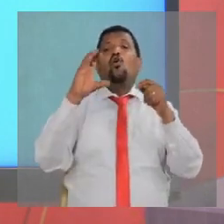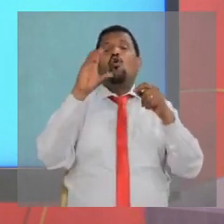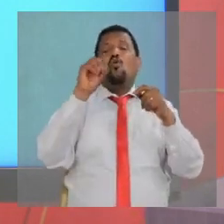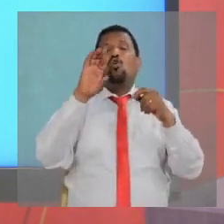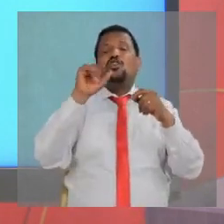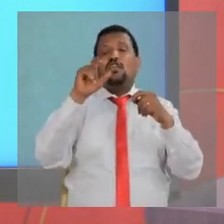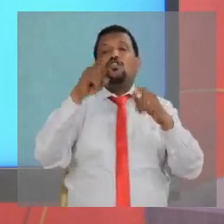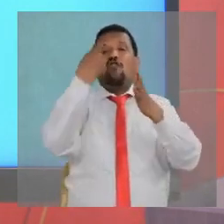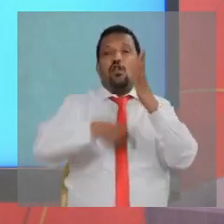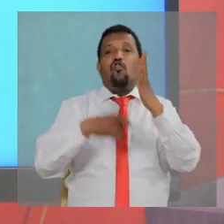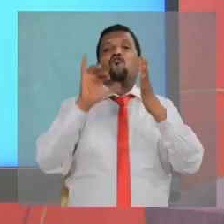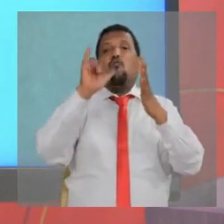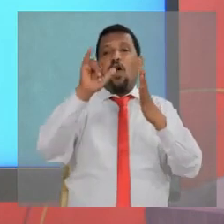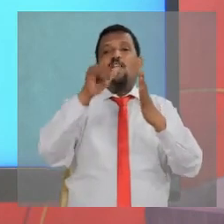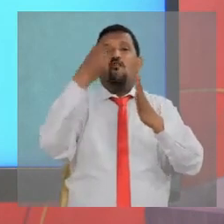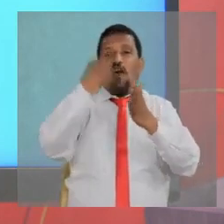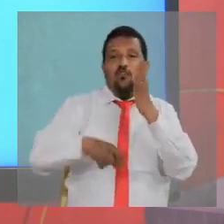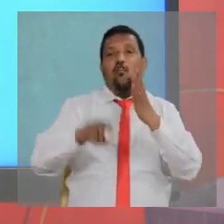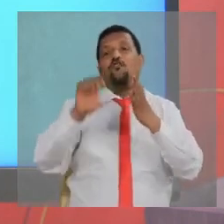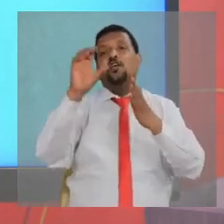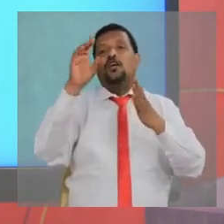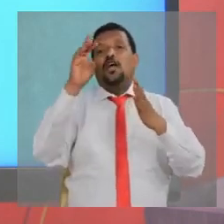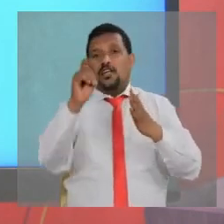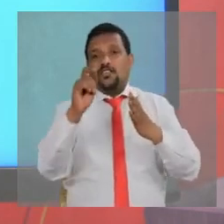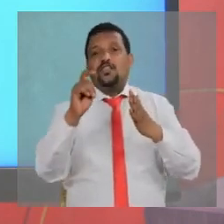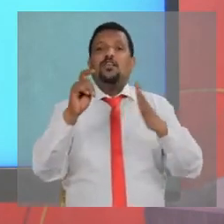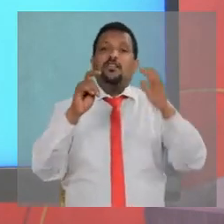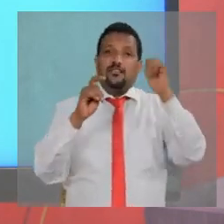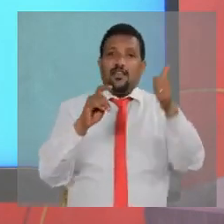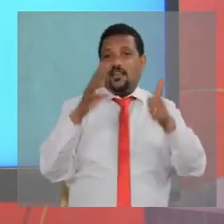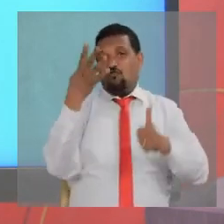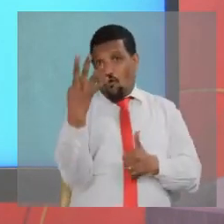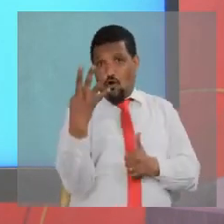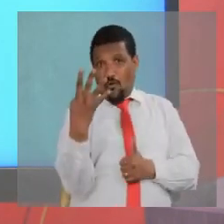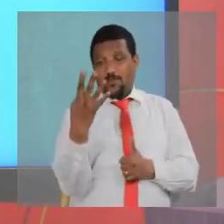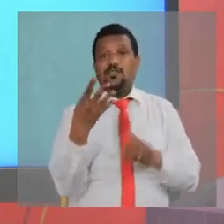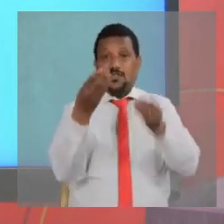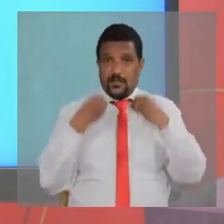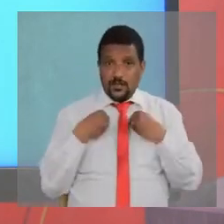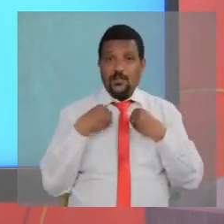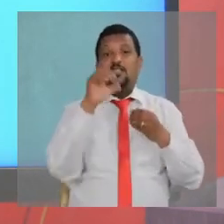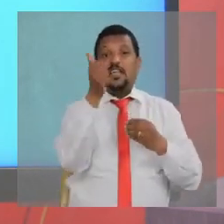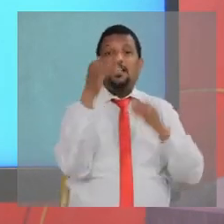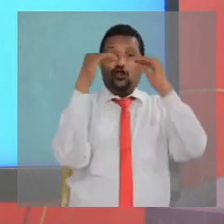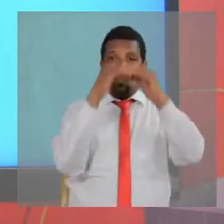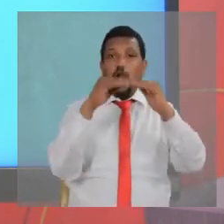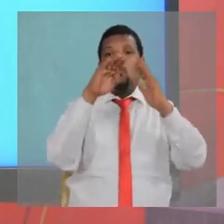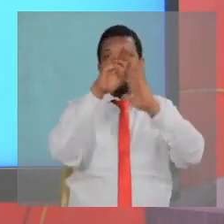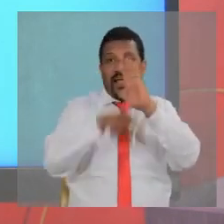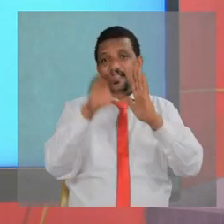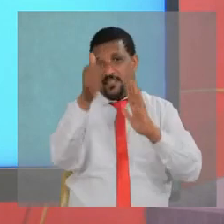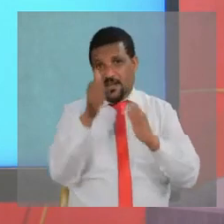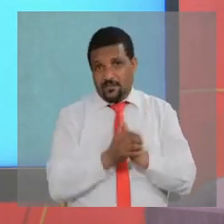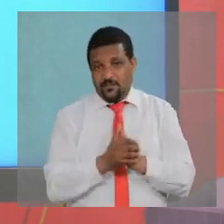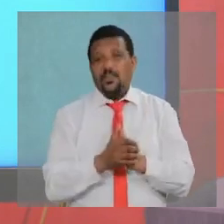y, which is 10, and the value of x, which is 4. So this will give you 10, which is equal to minus